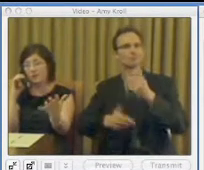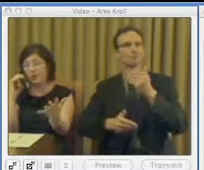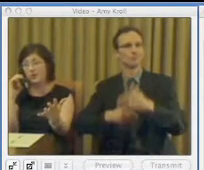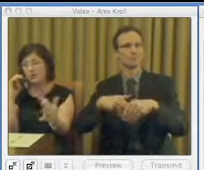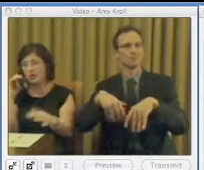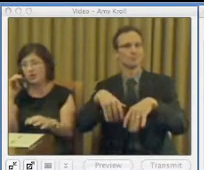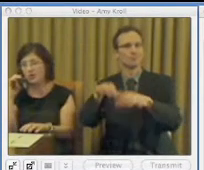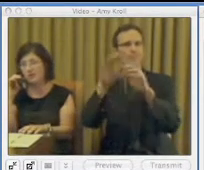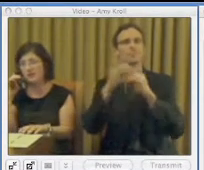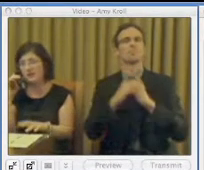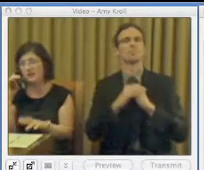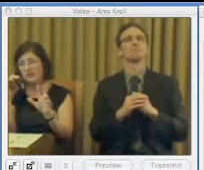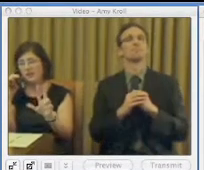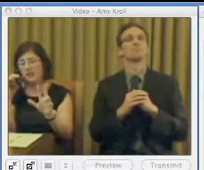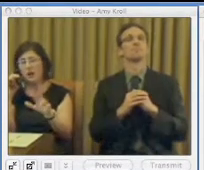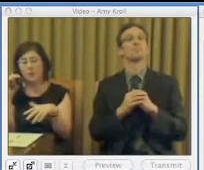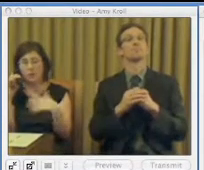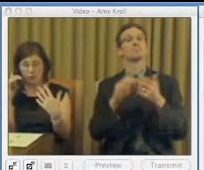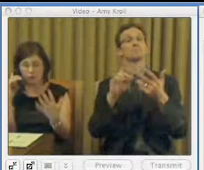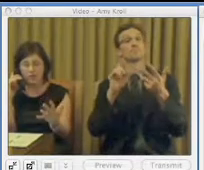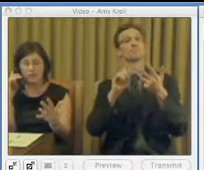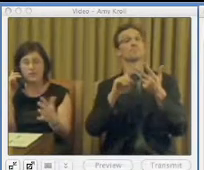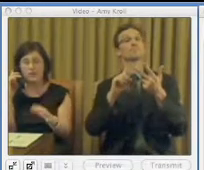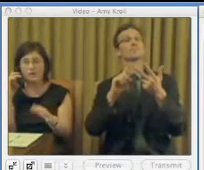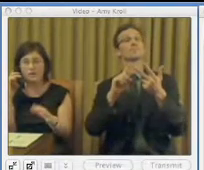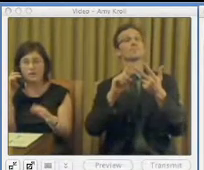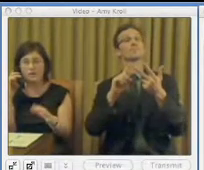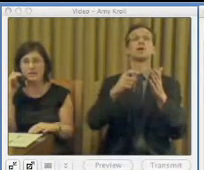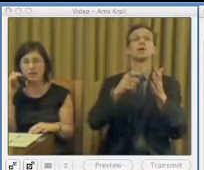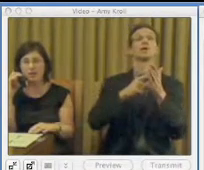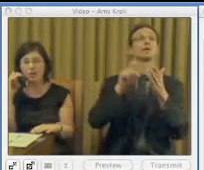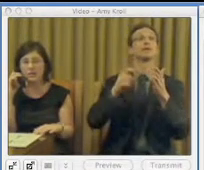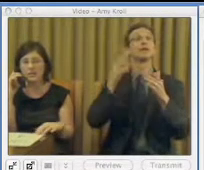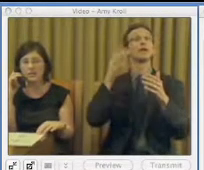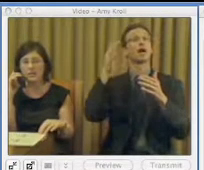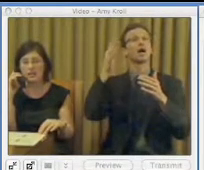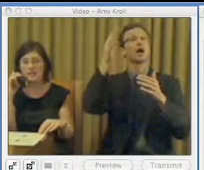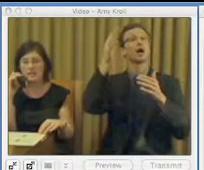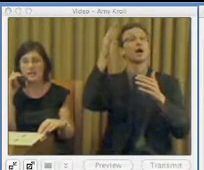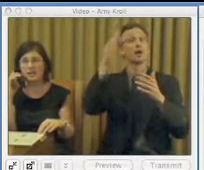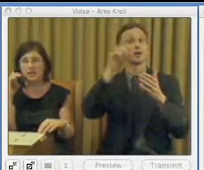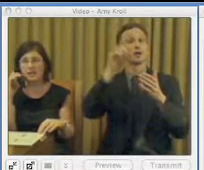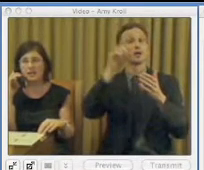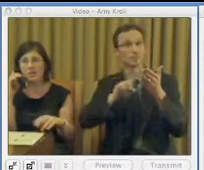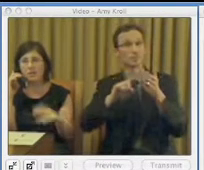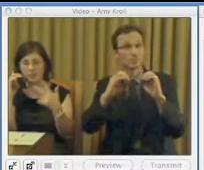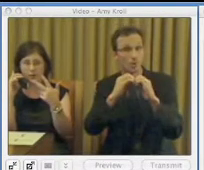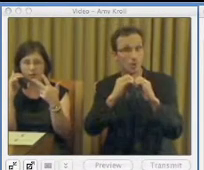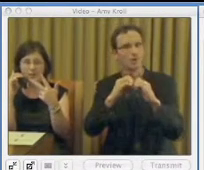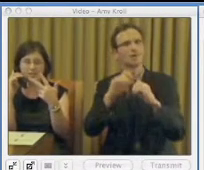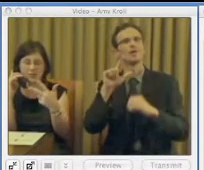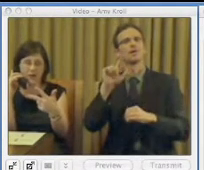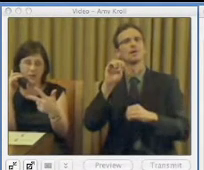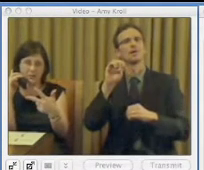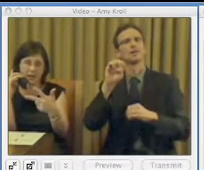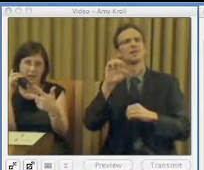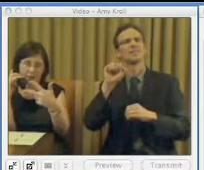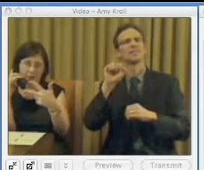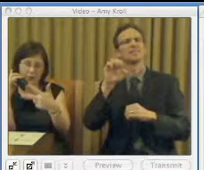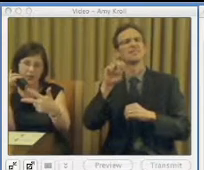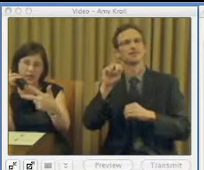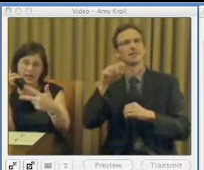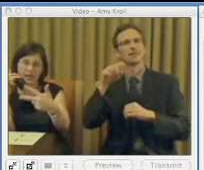So in terms of future research, I think I would agree with Lorraine Leeson and her colleagues in saying that there